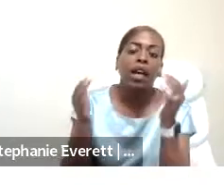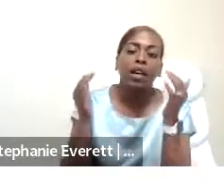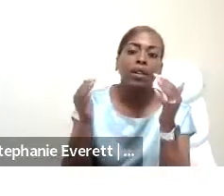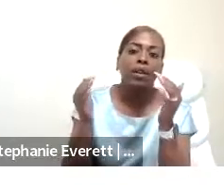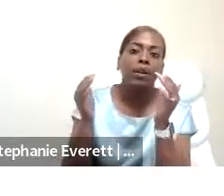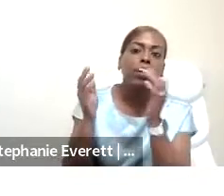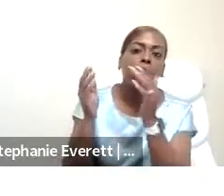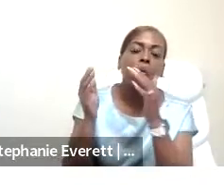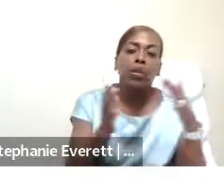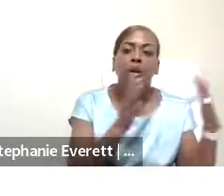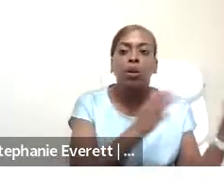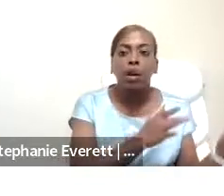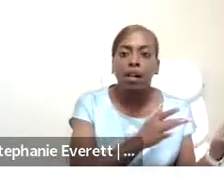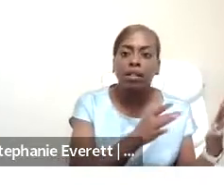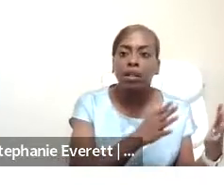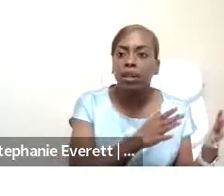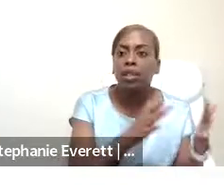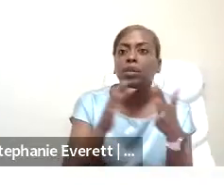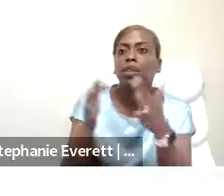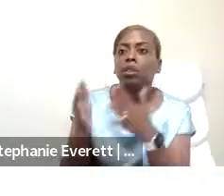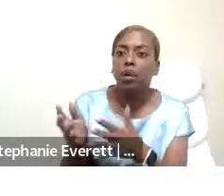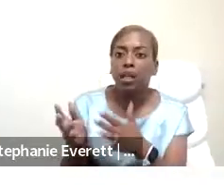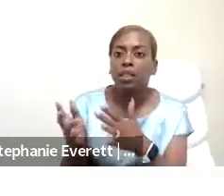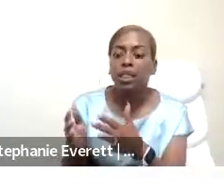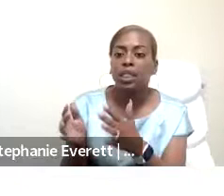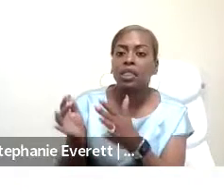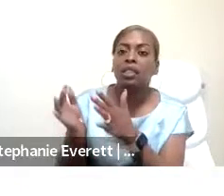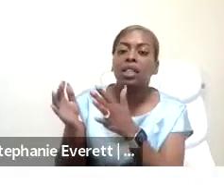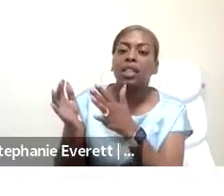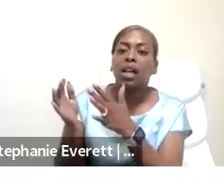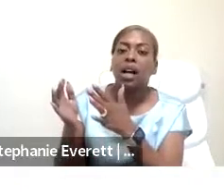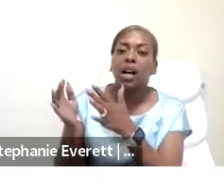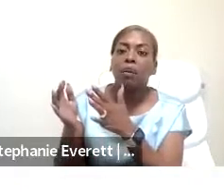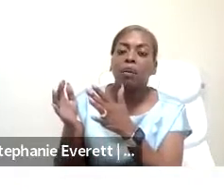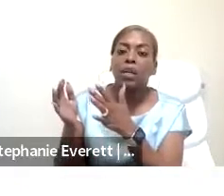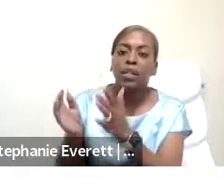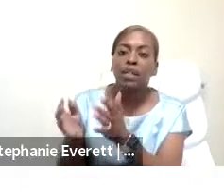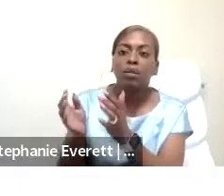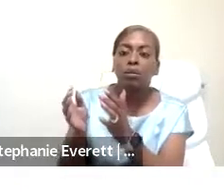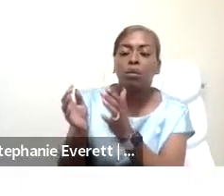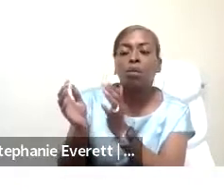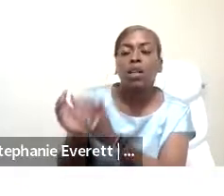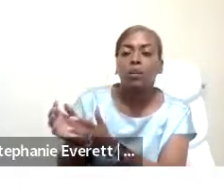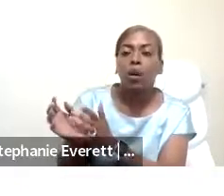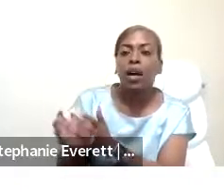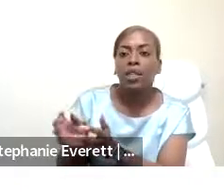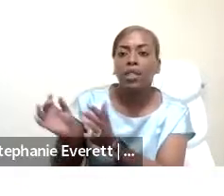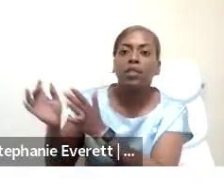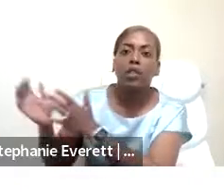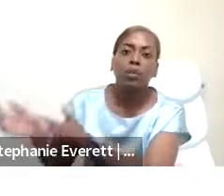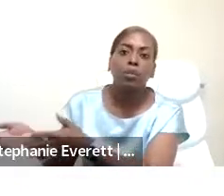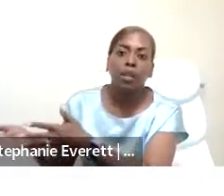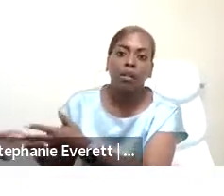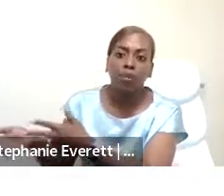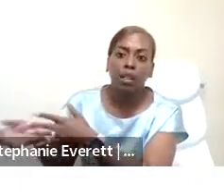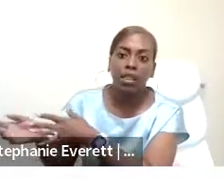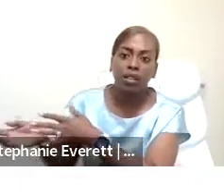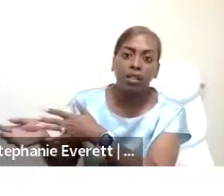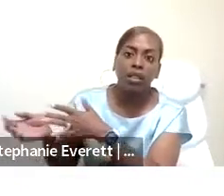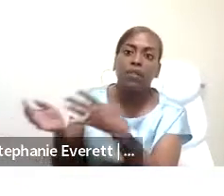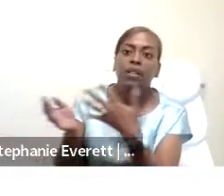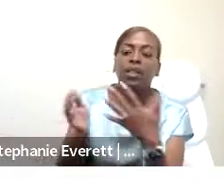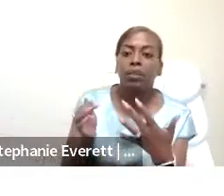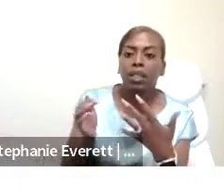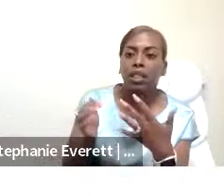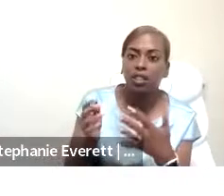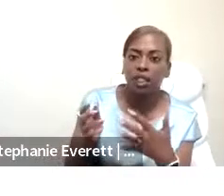look at what the old policy was, what the new policy is, because what it requires is for you to make